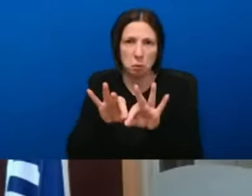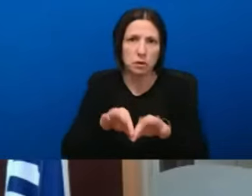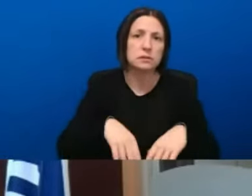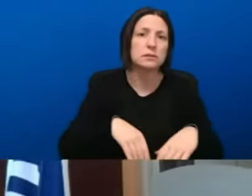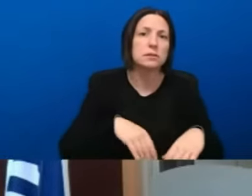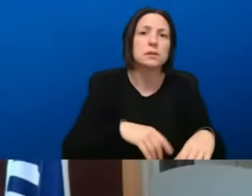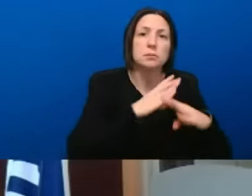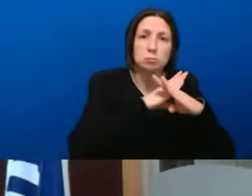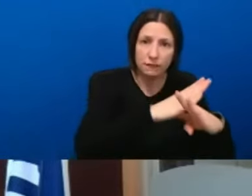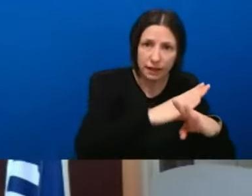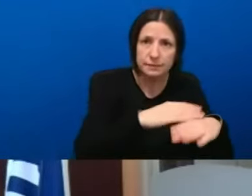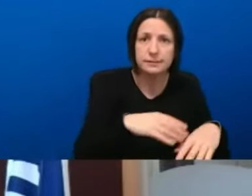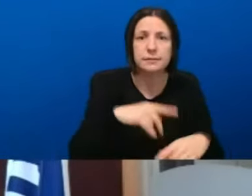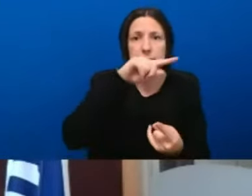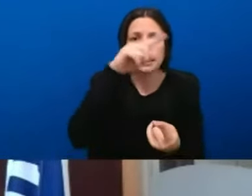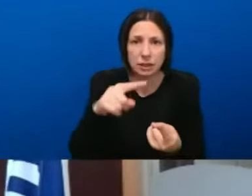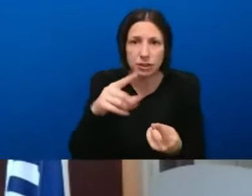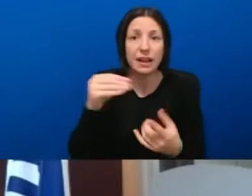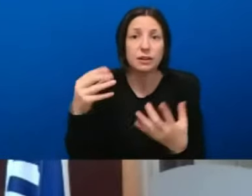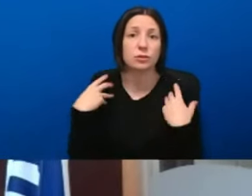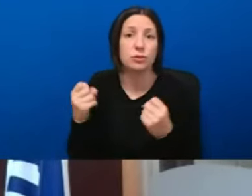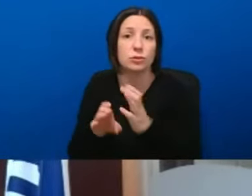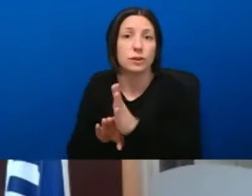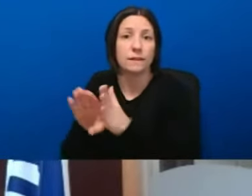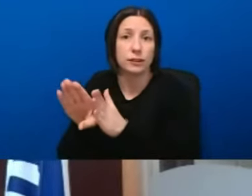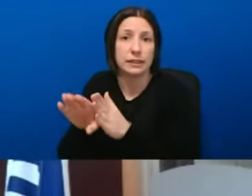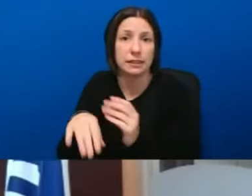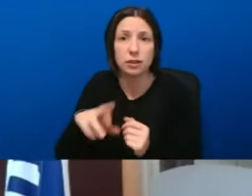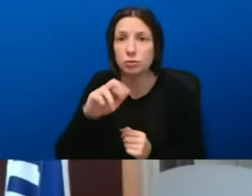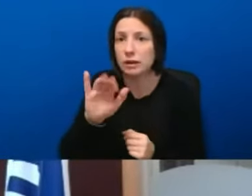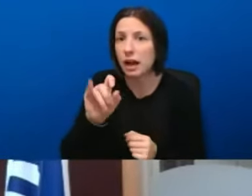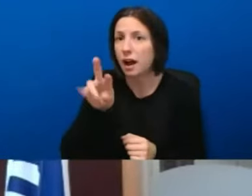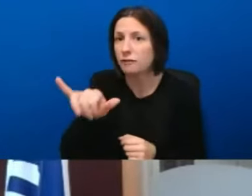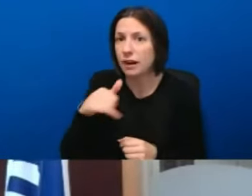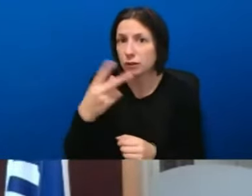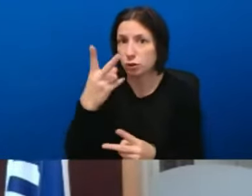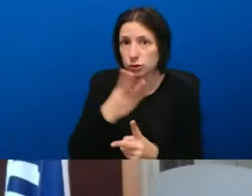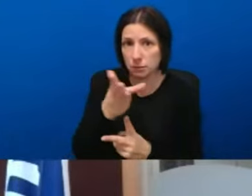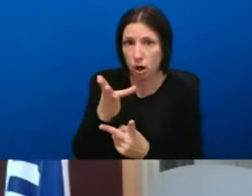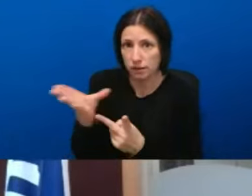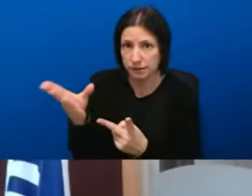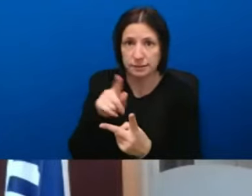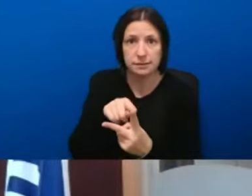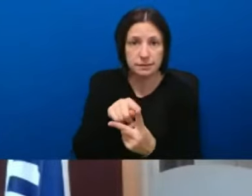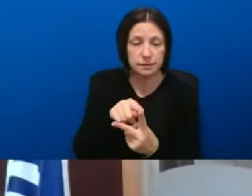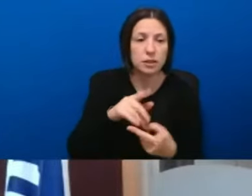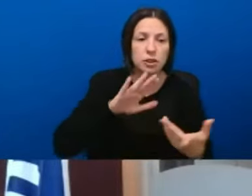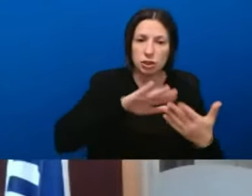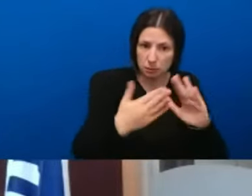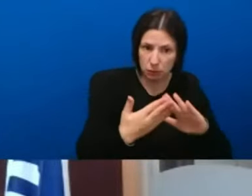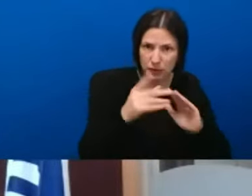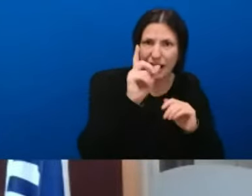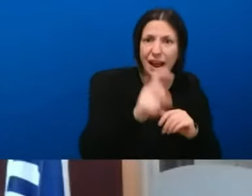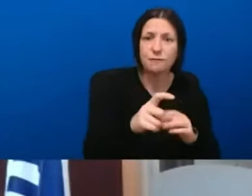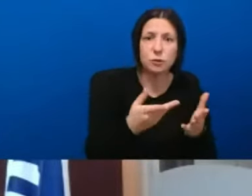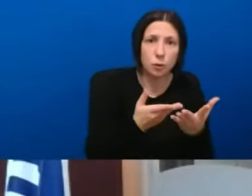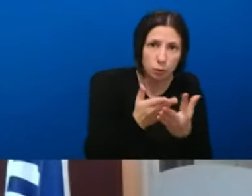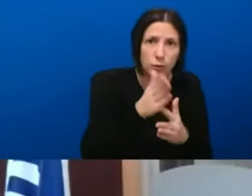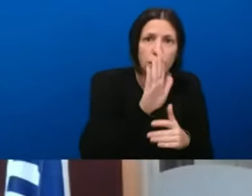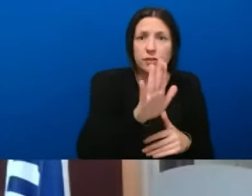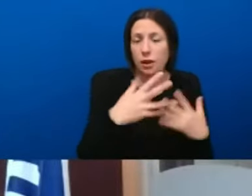recovery, and recovery really has two streams on it. There's the actual recovery of the land base, communities that have